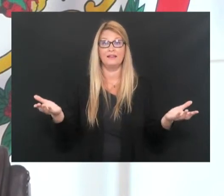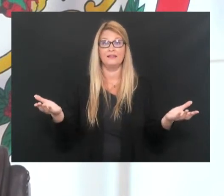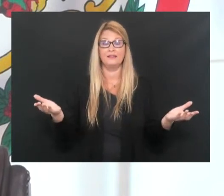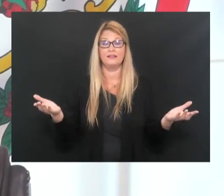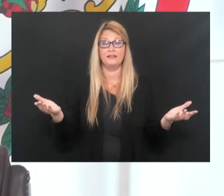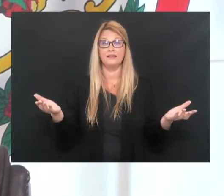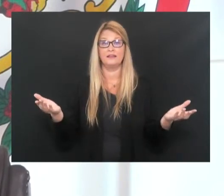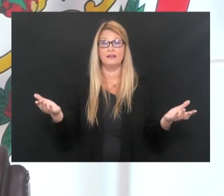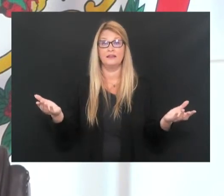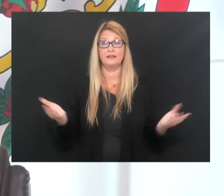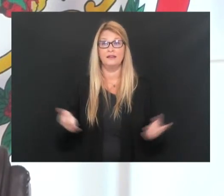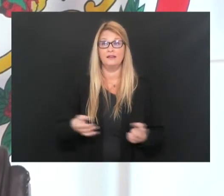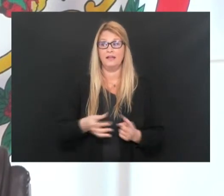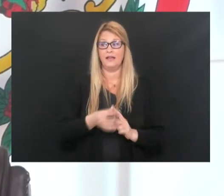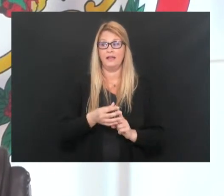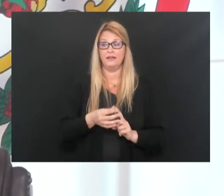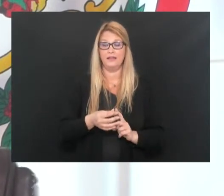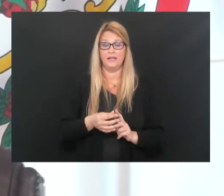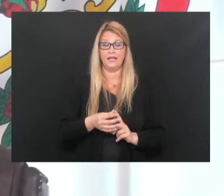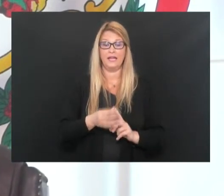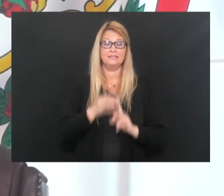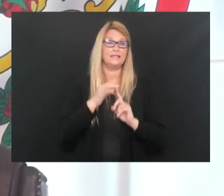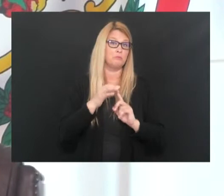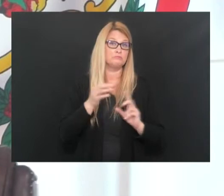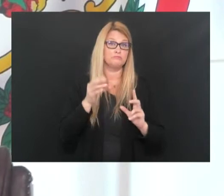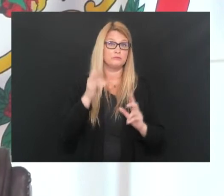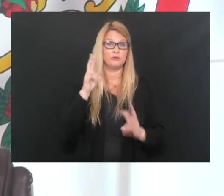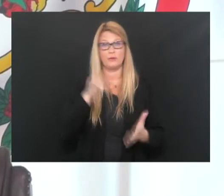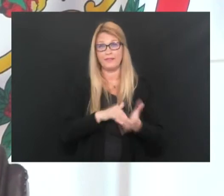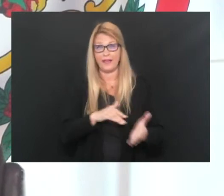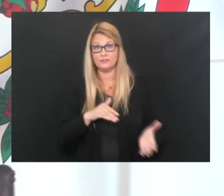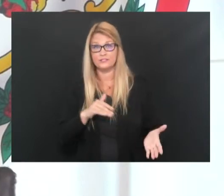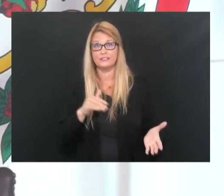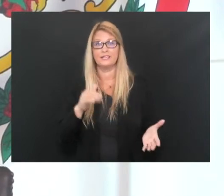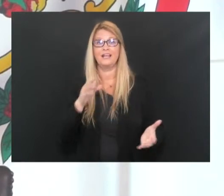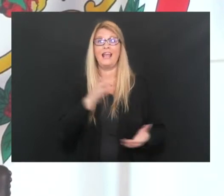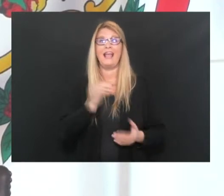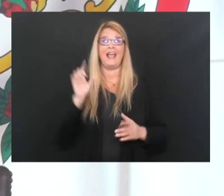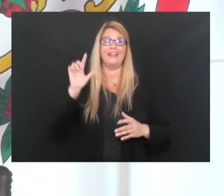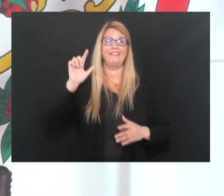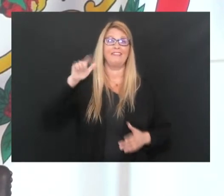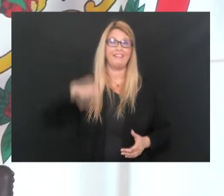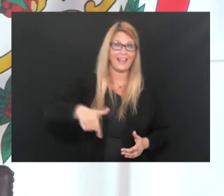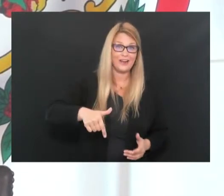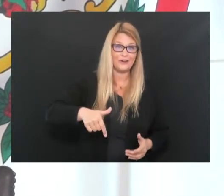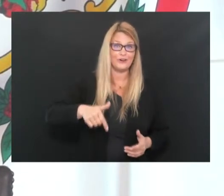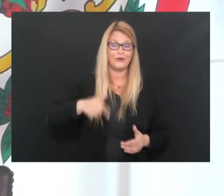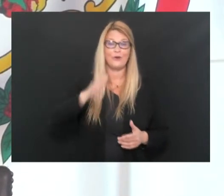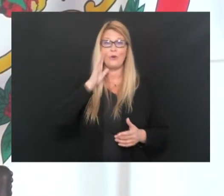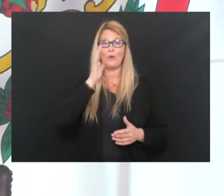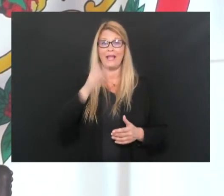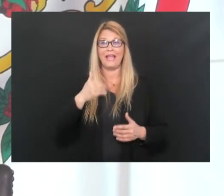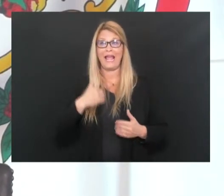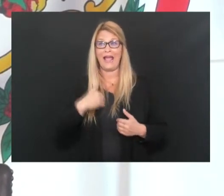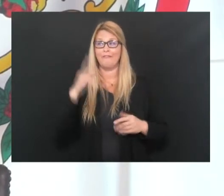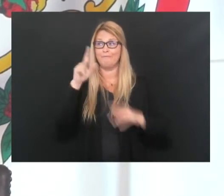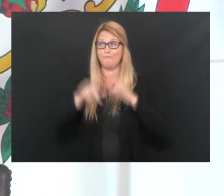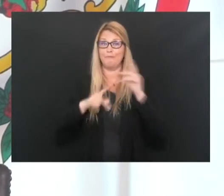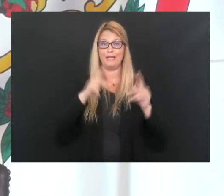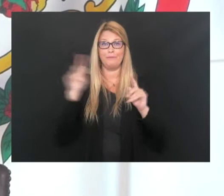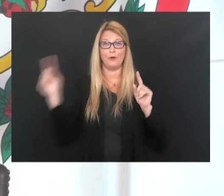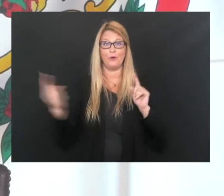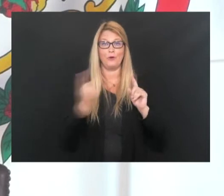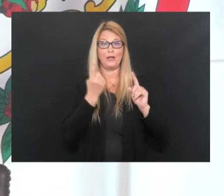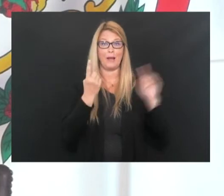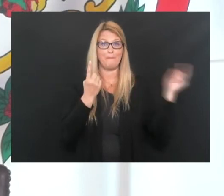3,000. And then all of a sudden later on, we have messengers that come to whomever it